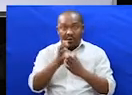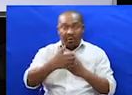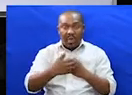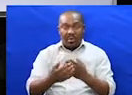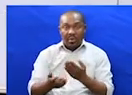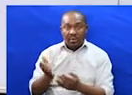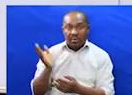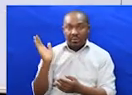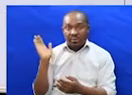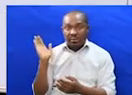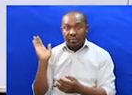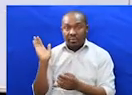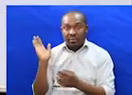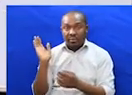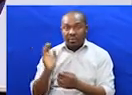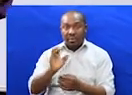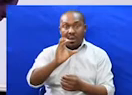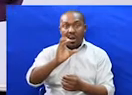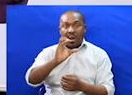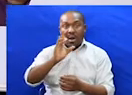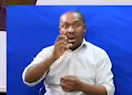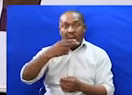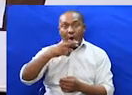1. Chromosomes.